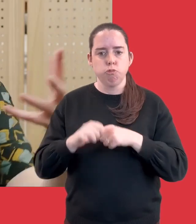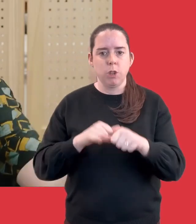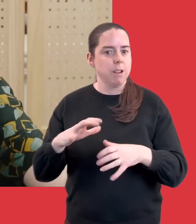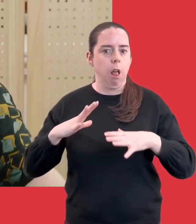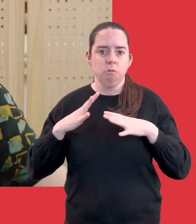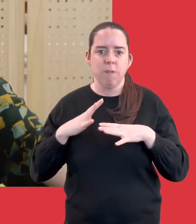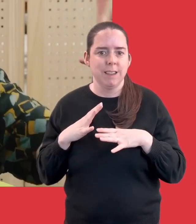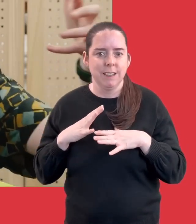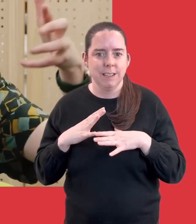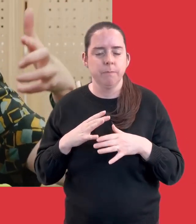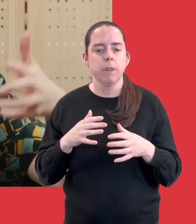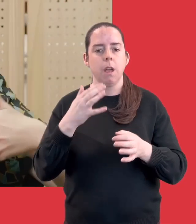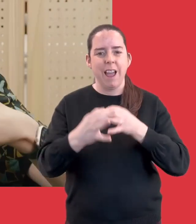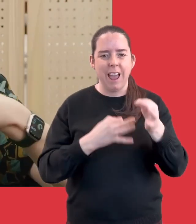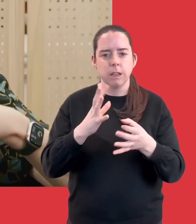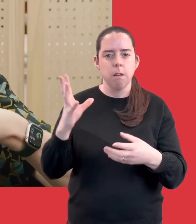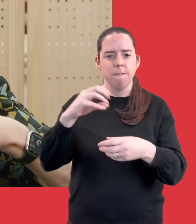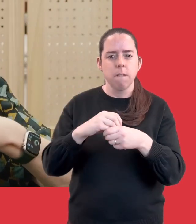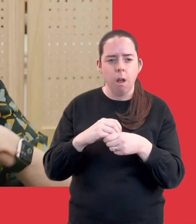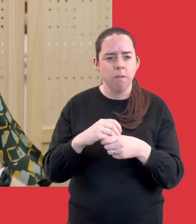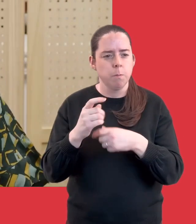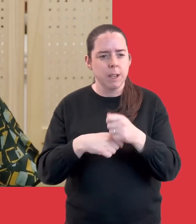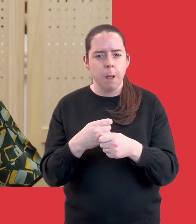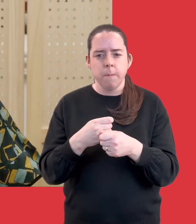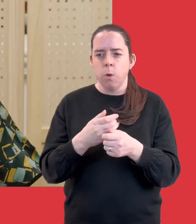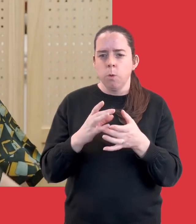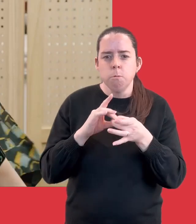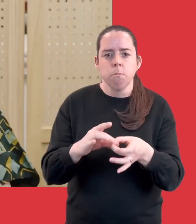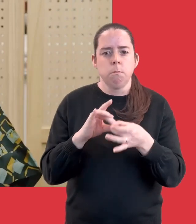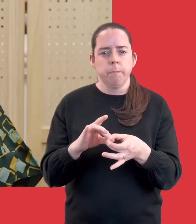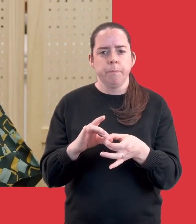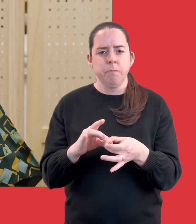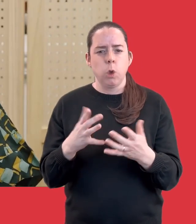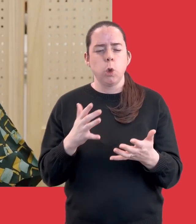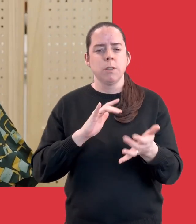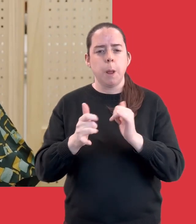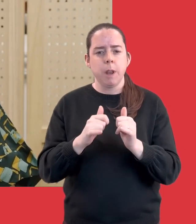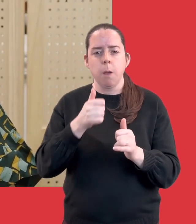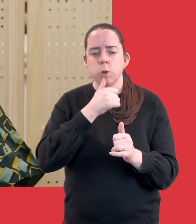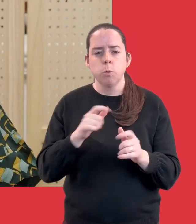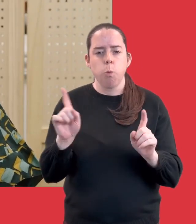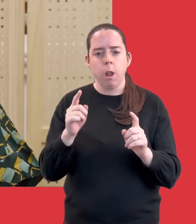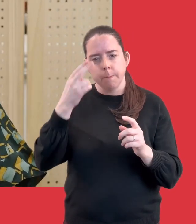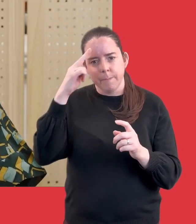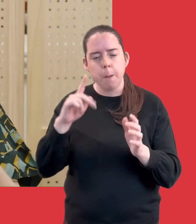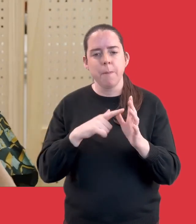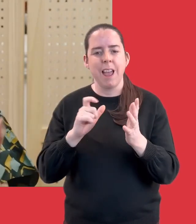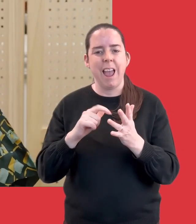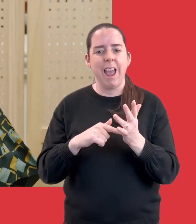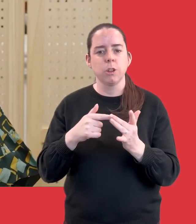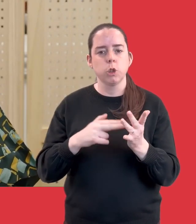done that, and then the actors start to get more deeply involved in it. So techniques I'll use sometimes are things